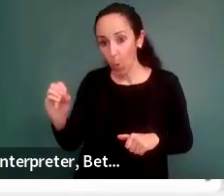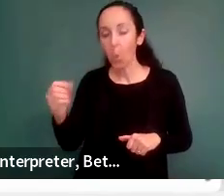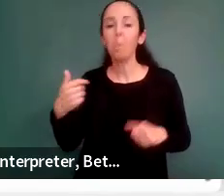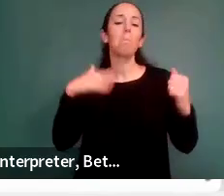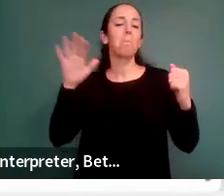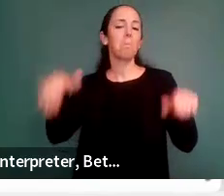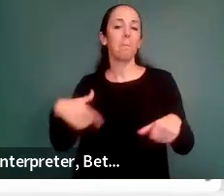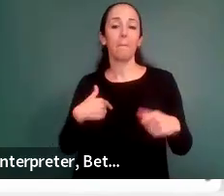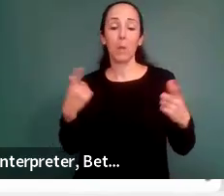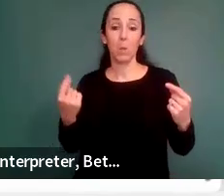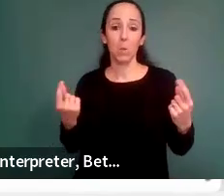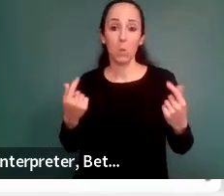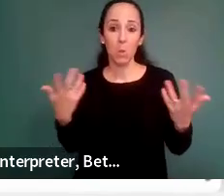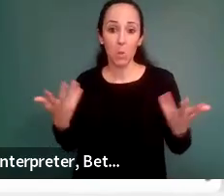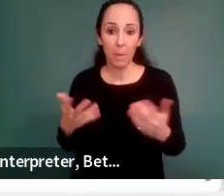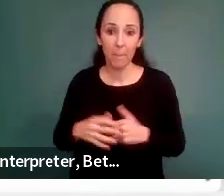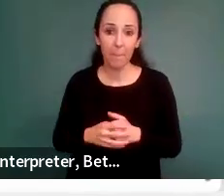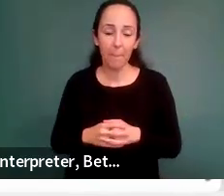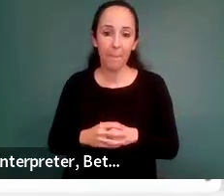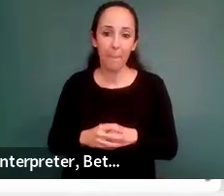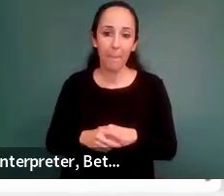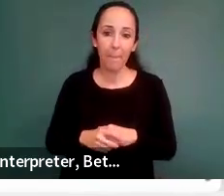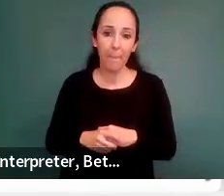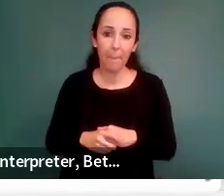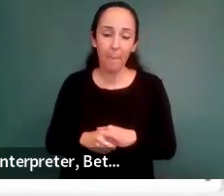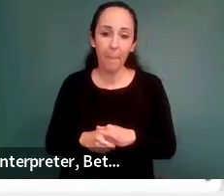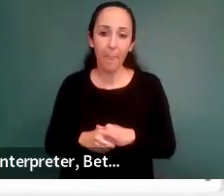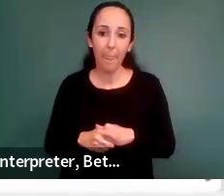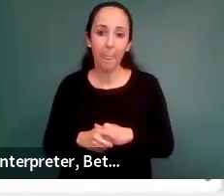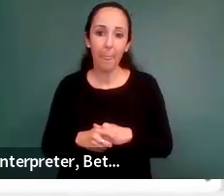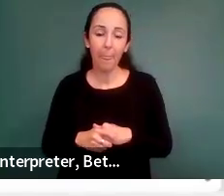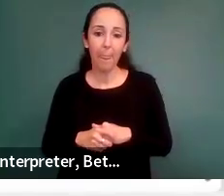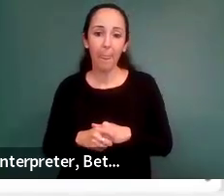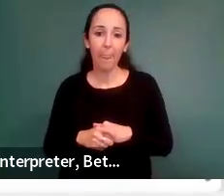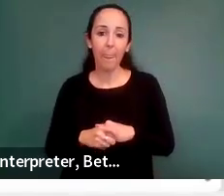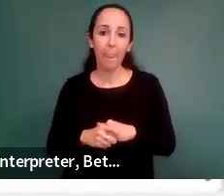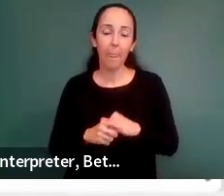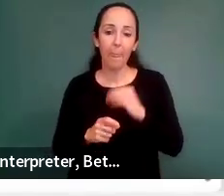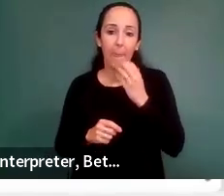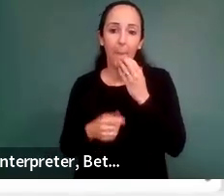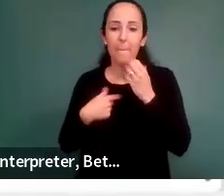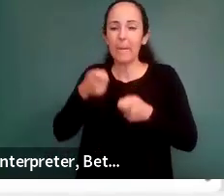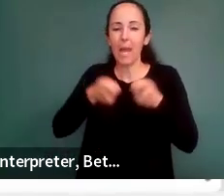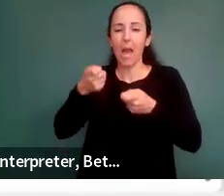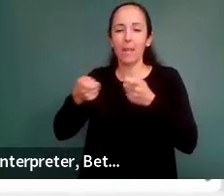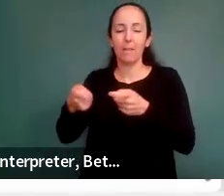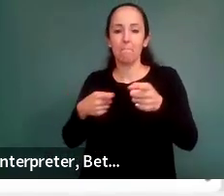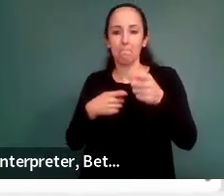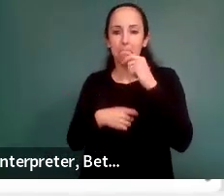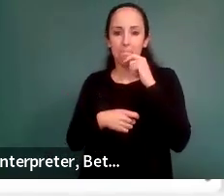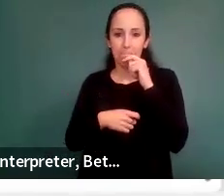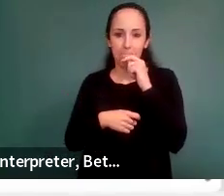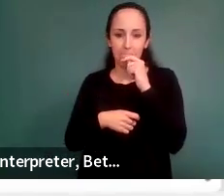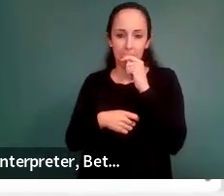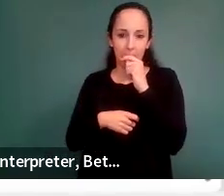to blank. A close dash up of a logo. Blank. Oh, blank. Editing this generated description here. Top